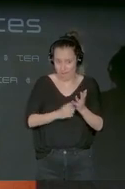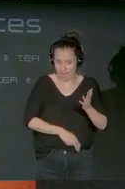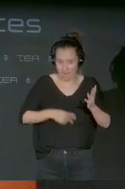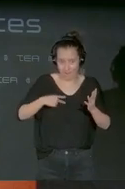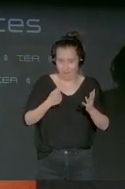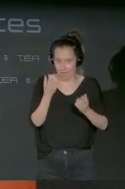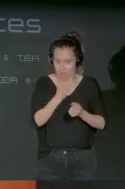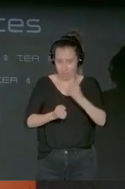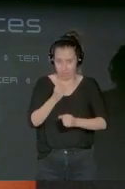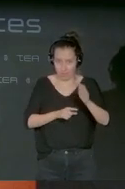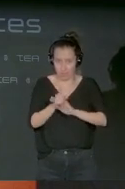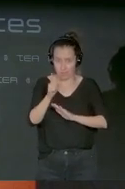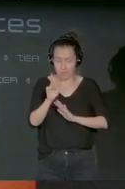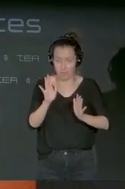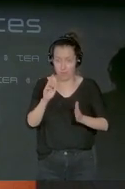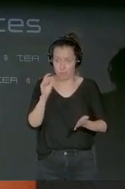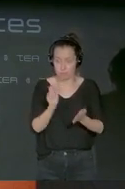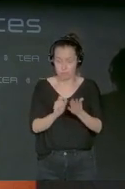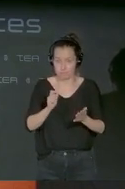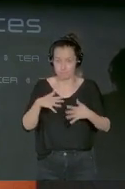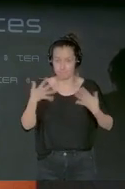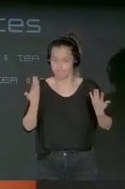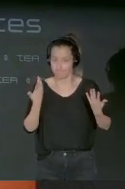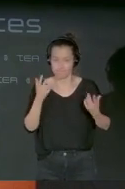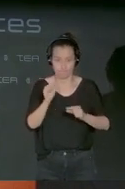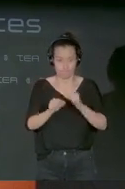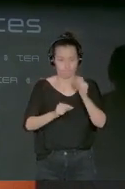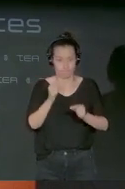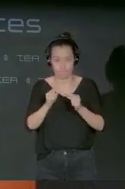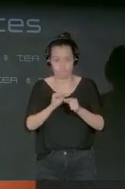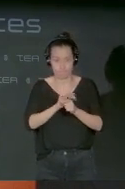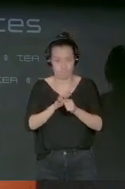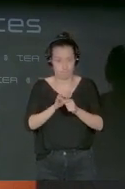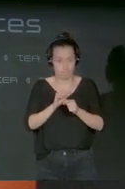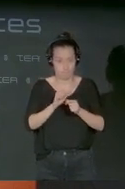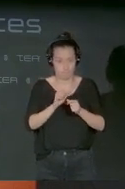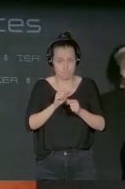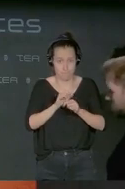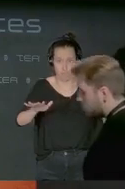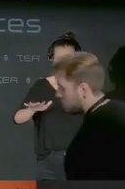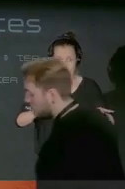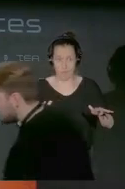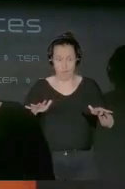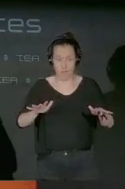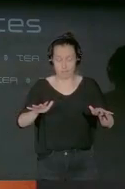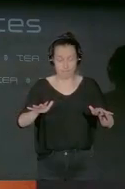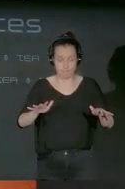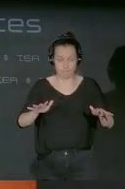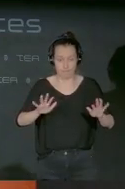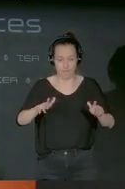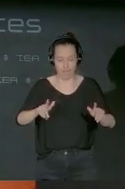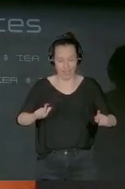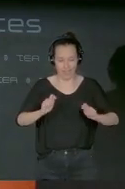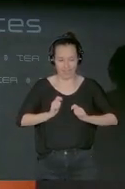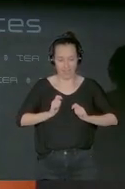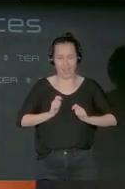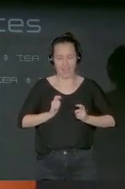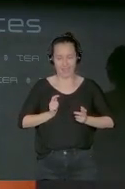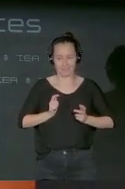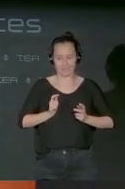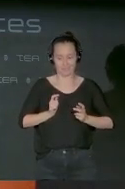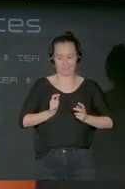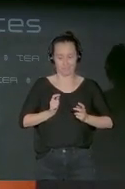which reminded people or made it even more visible the role that